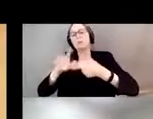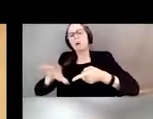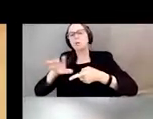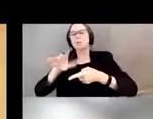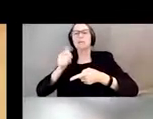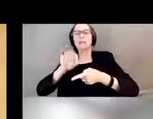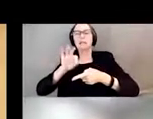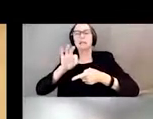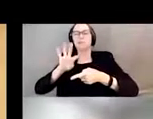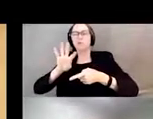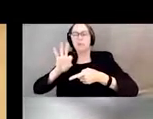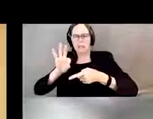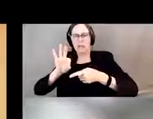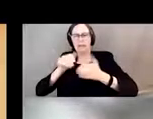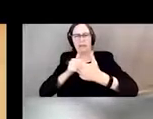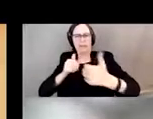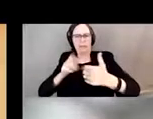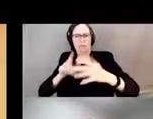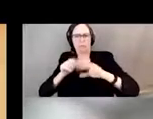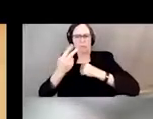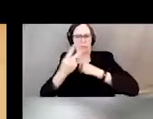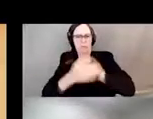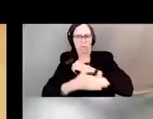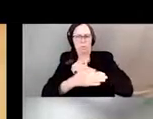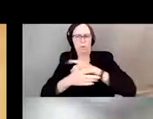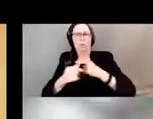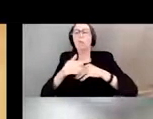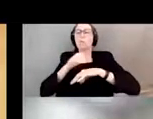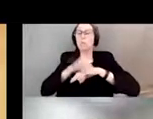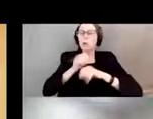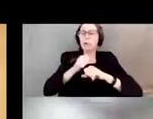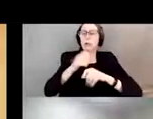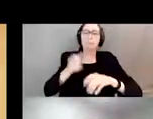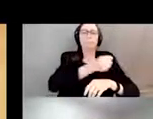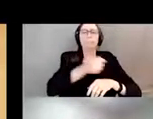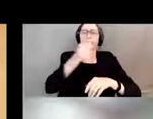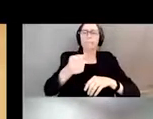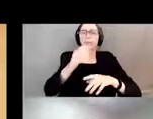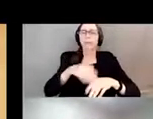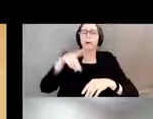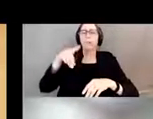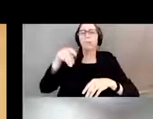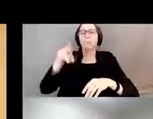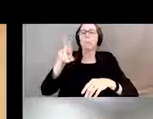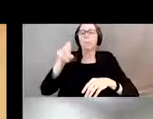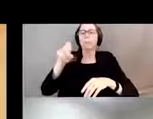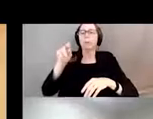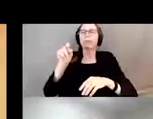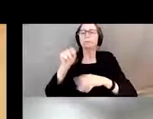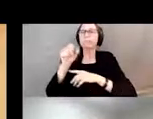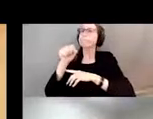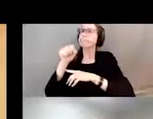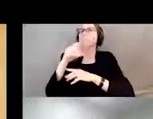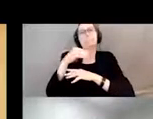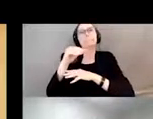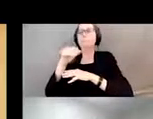1949, okay, where this division is. The British are able to put in their puppet government. They are able to control the